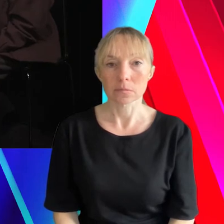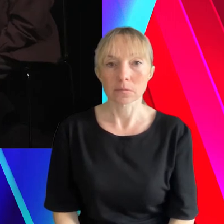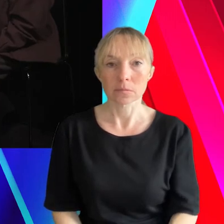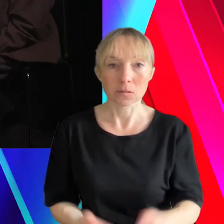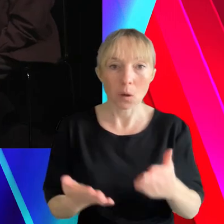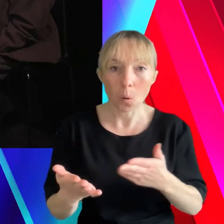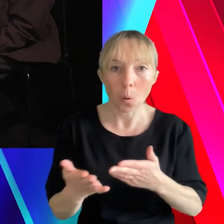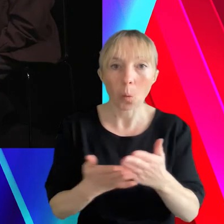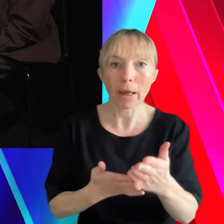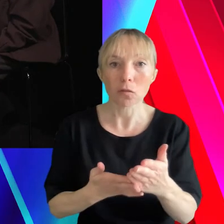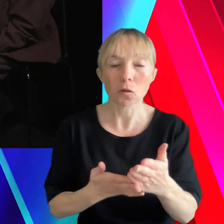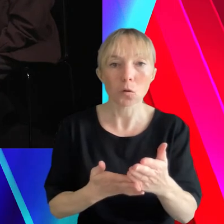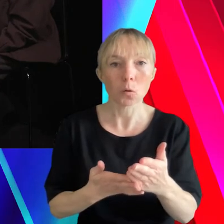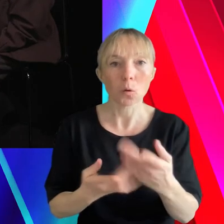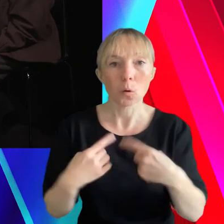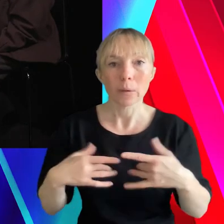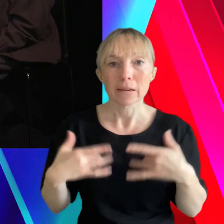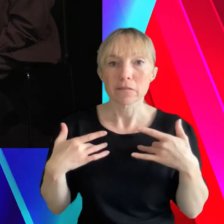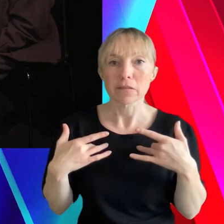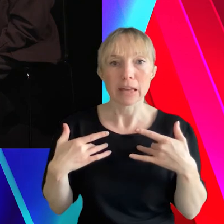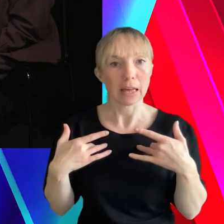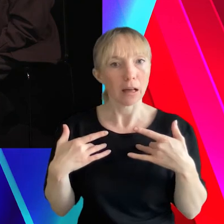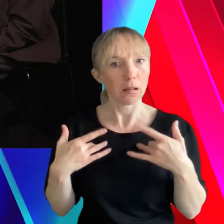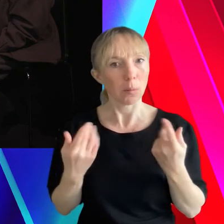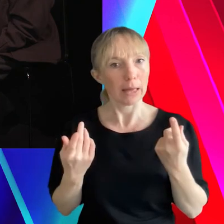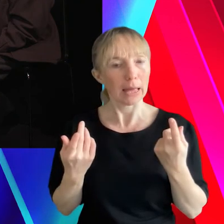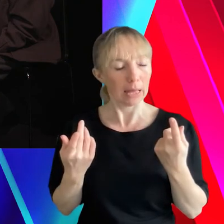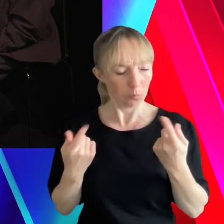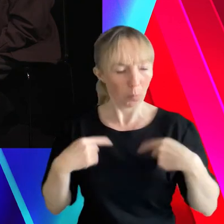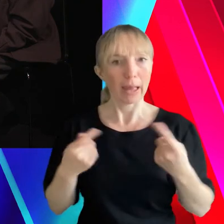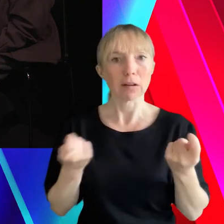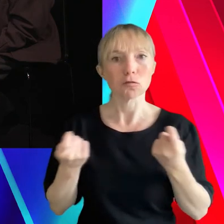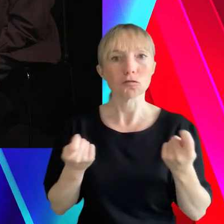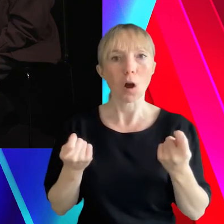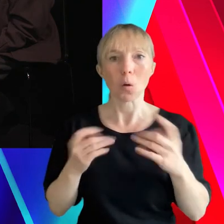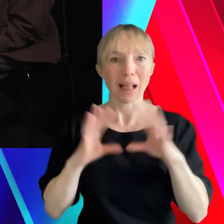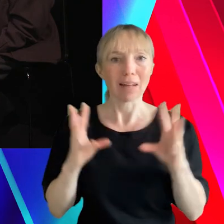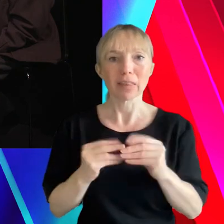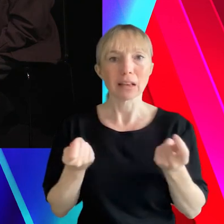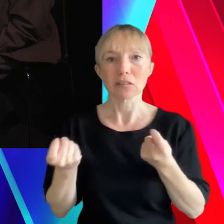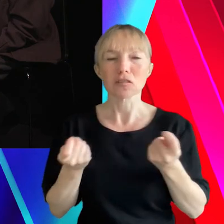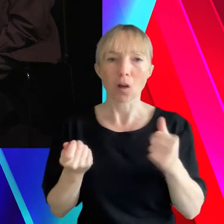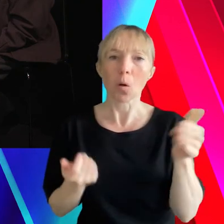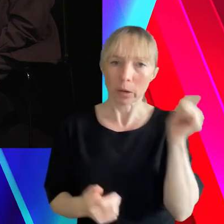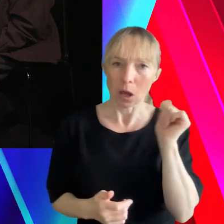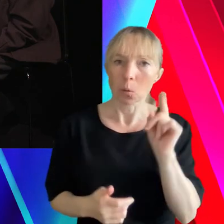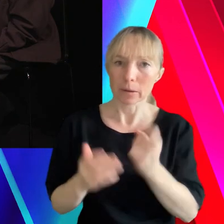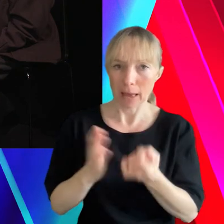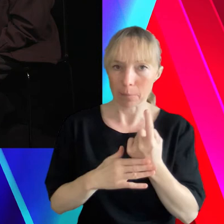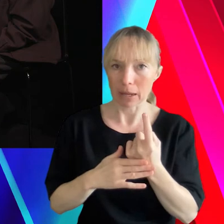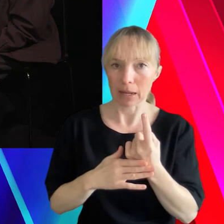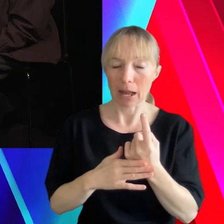the way through we feel that we are having in a position of mastery of situation, that we have everything under control and we know what's going on,